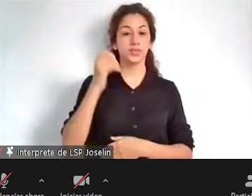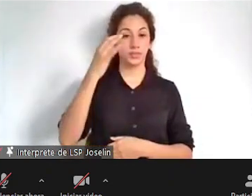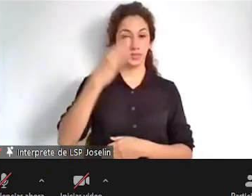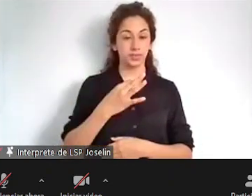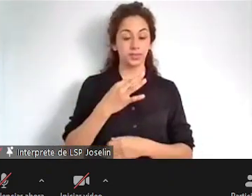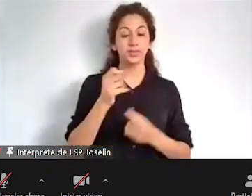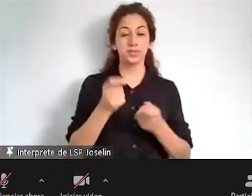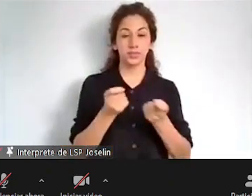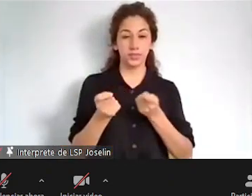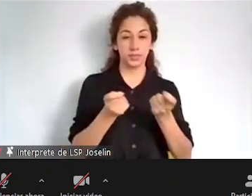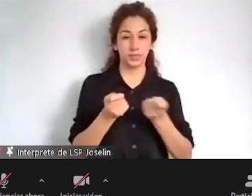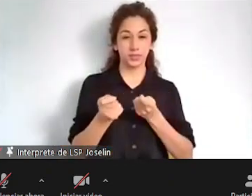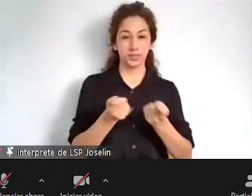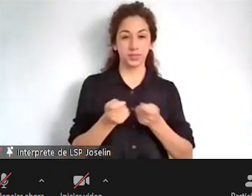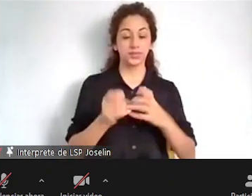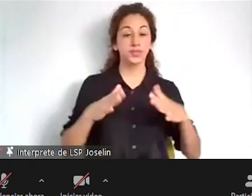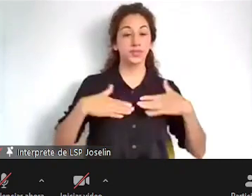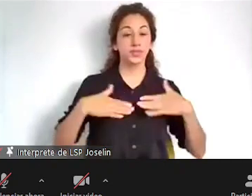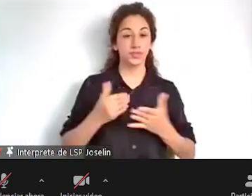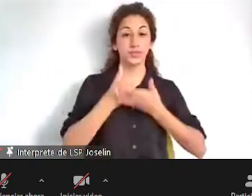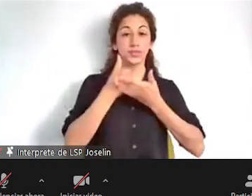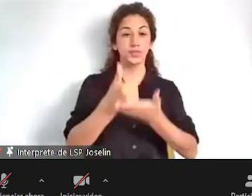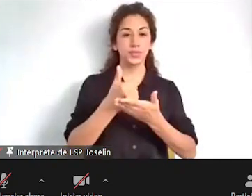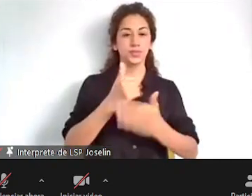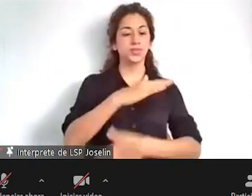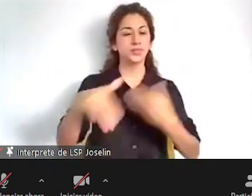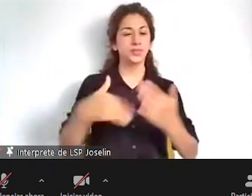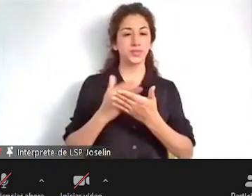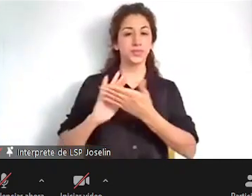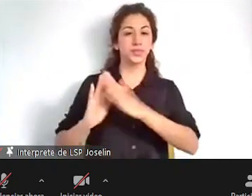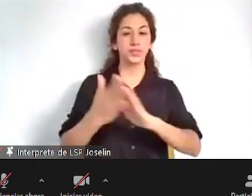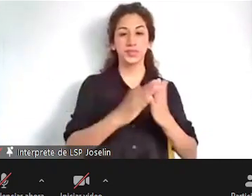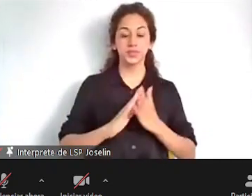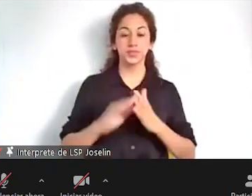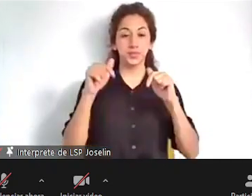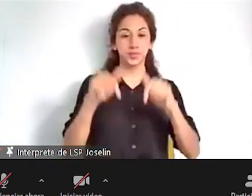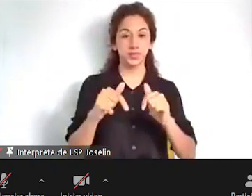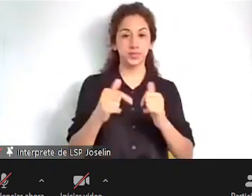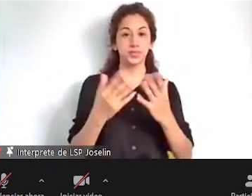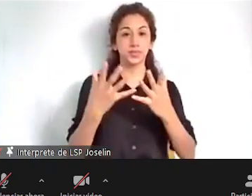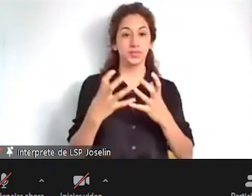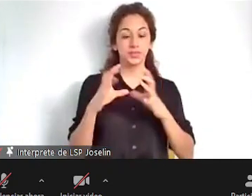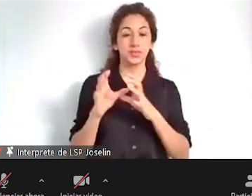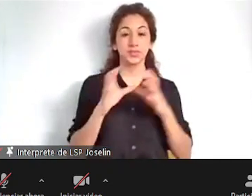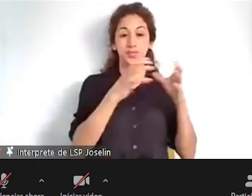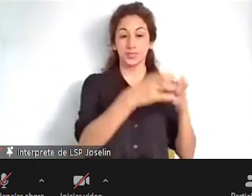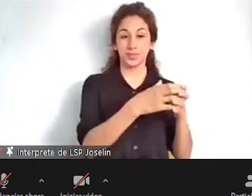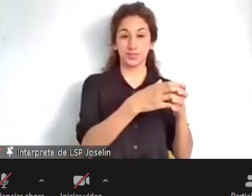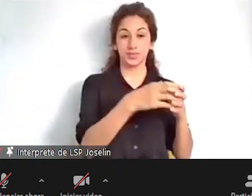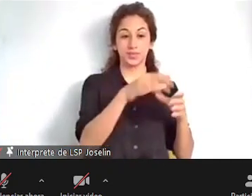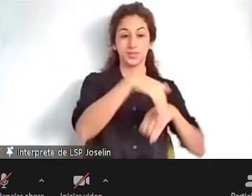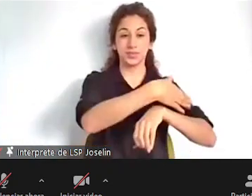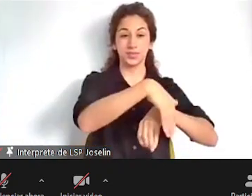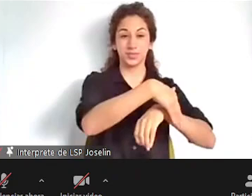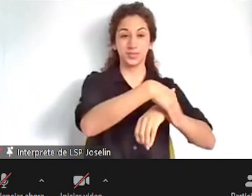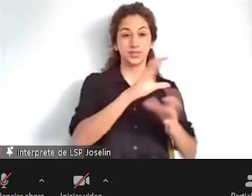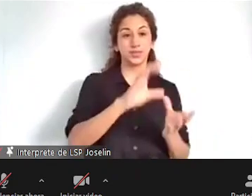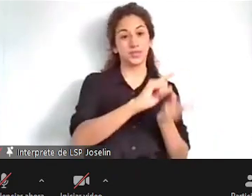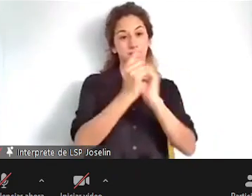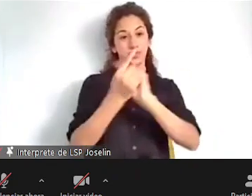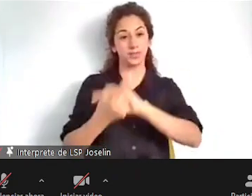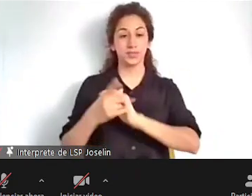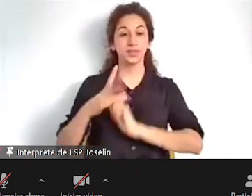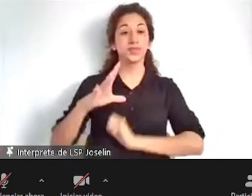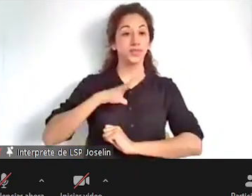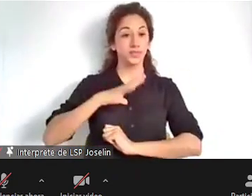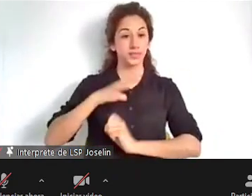policies and efficient regulation to help all these population to go from informality to